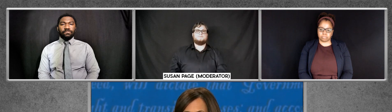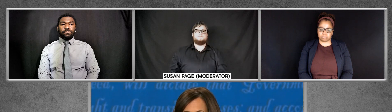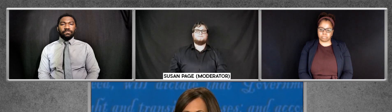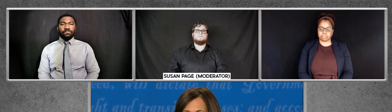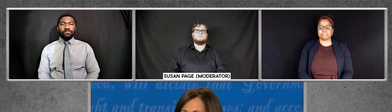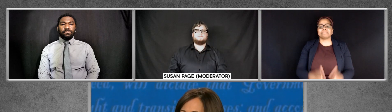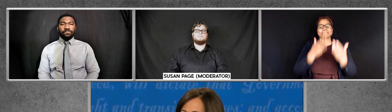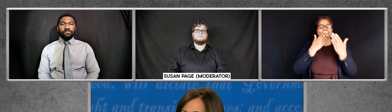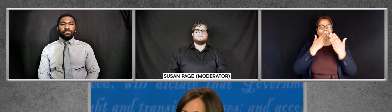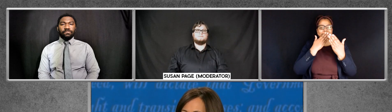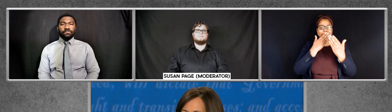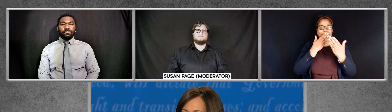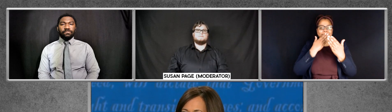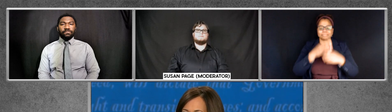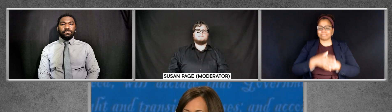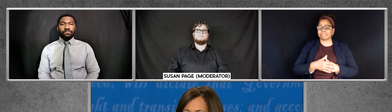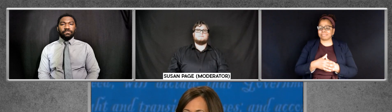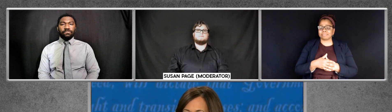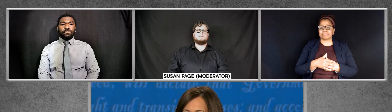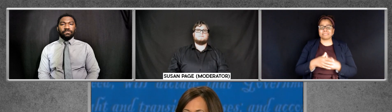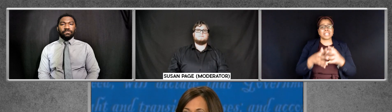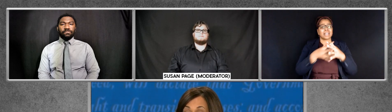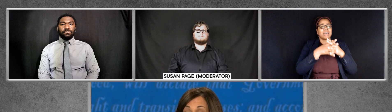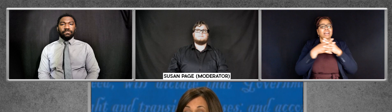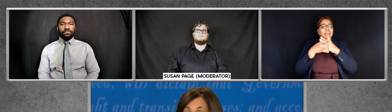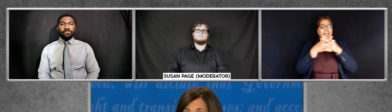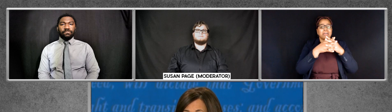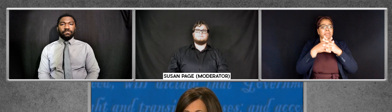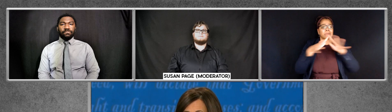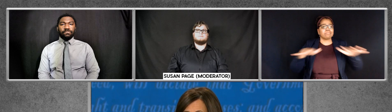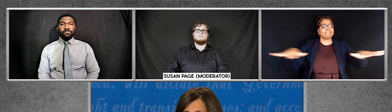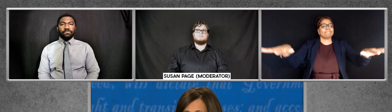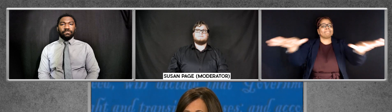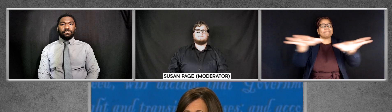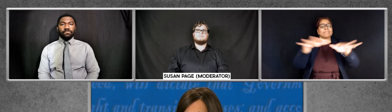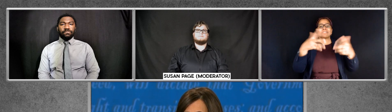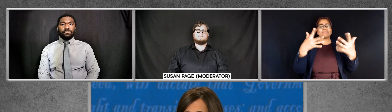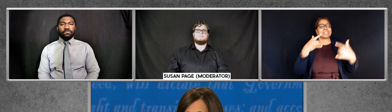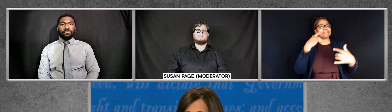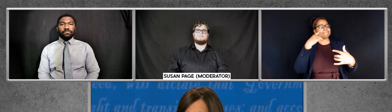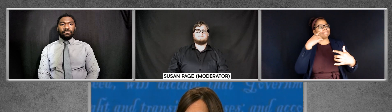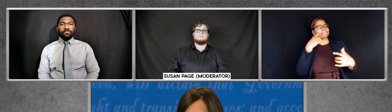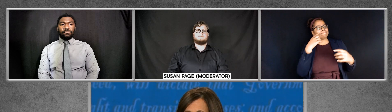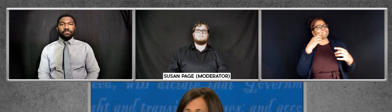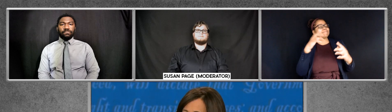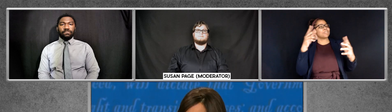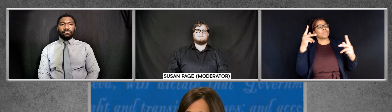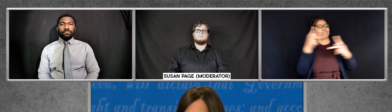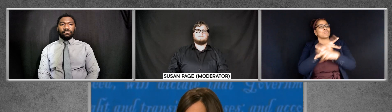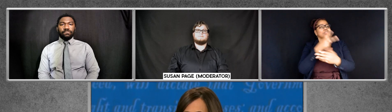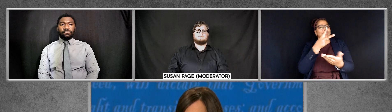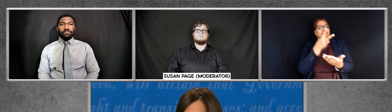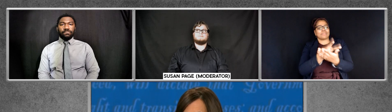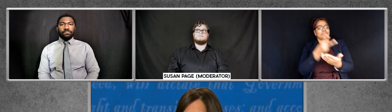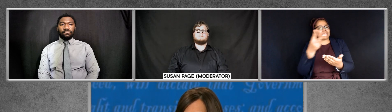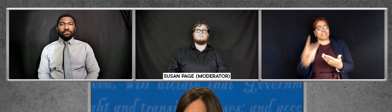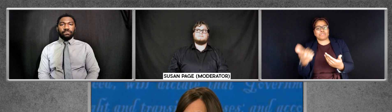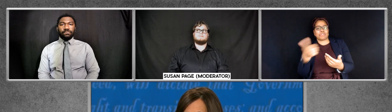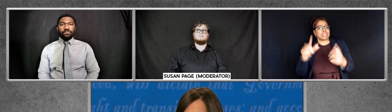the American people have witnessed what is the greatest failure of any presidential administration in the history of our